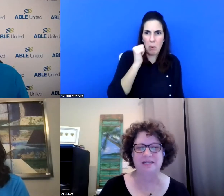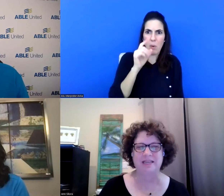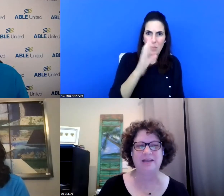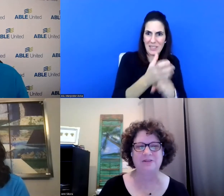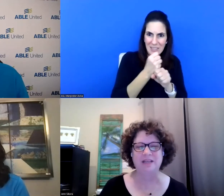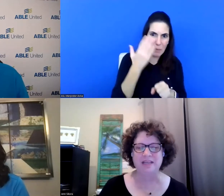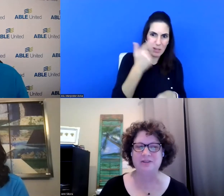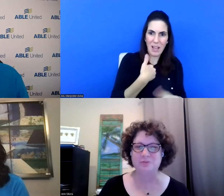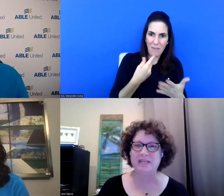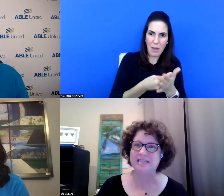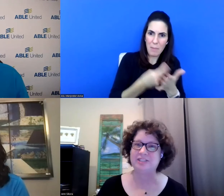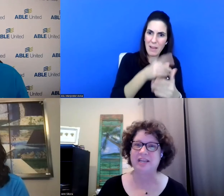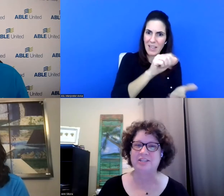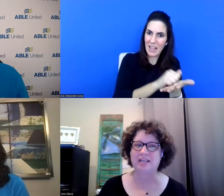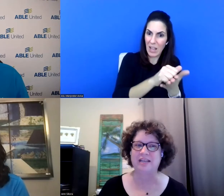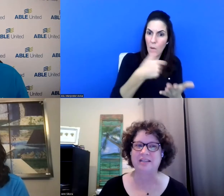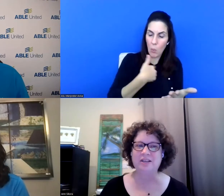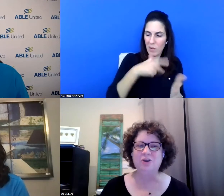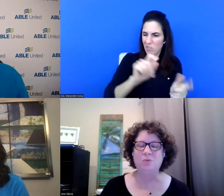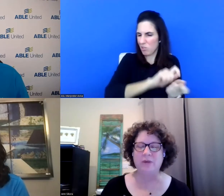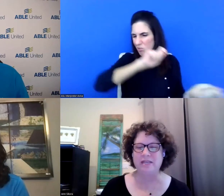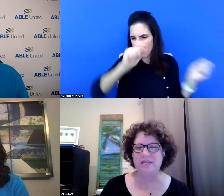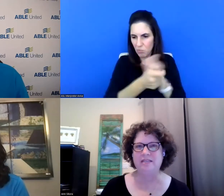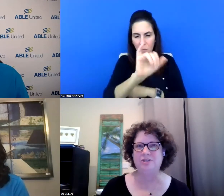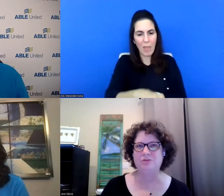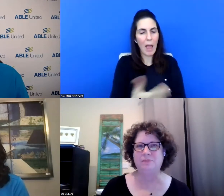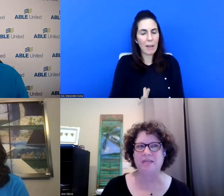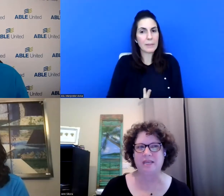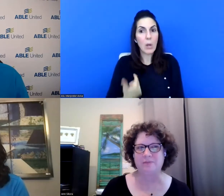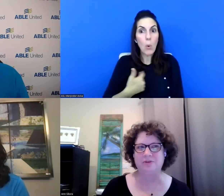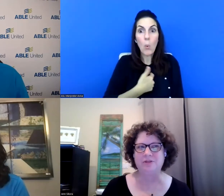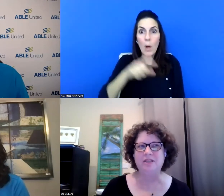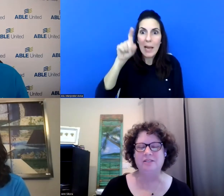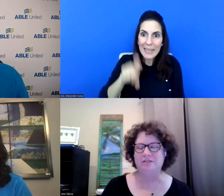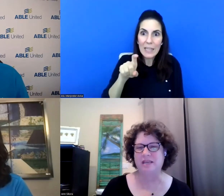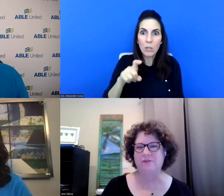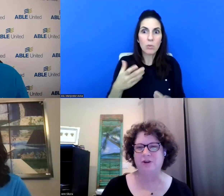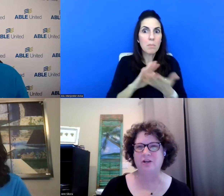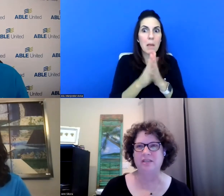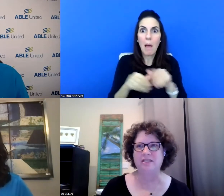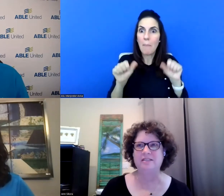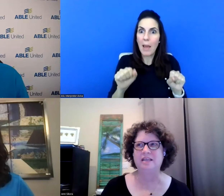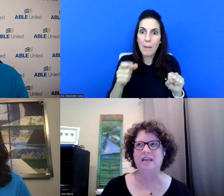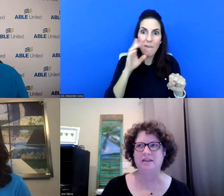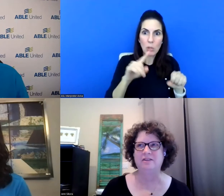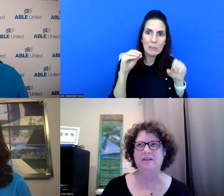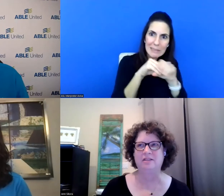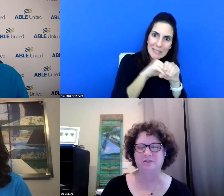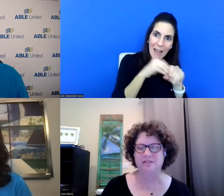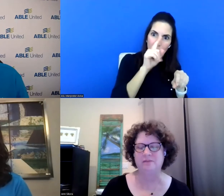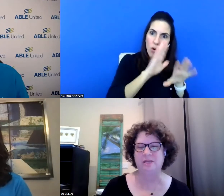money in an account because we need to change that. We need to be able to save for our kids,